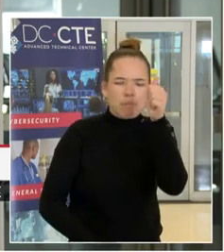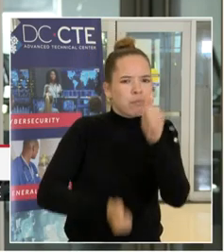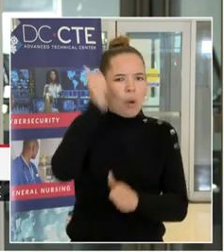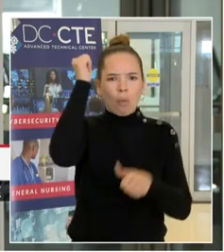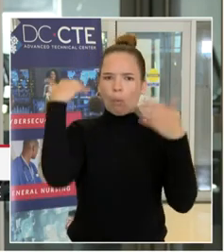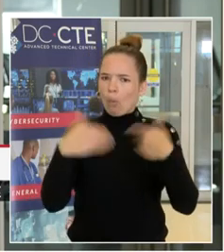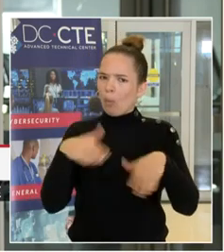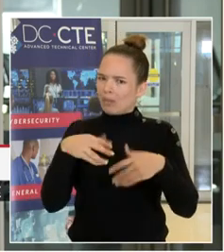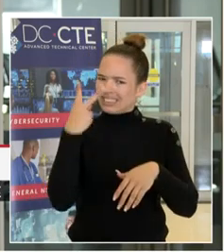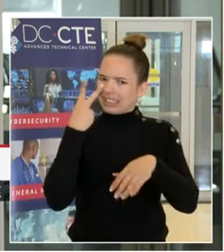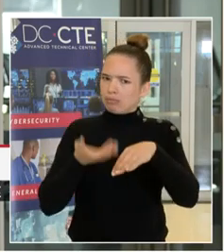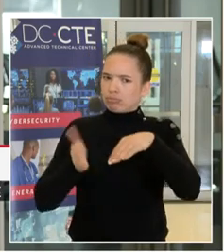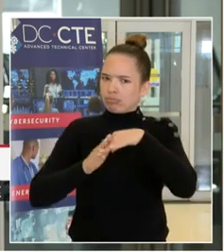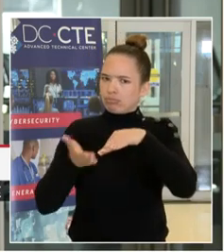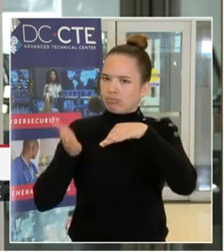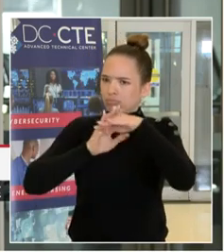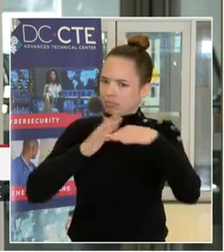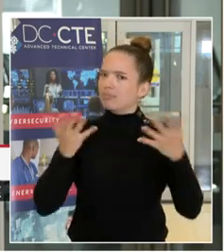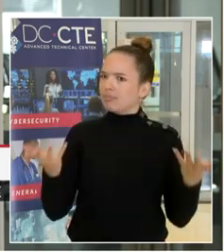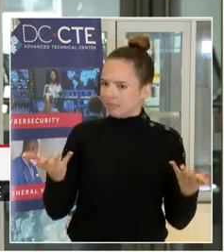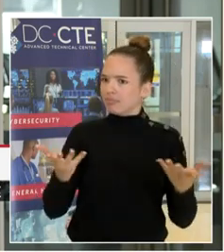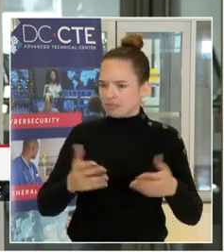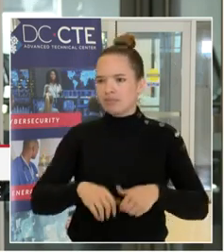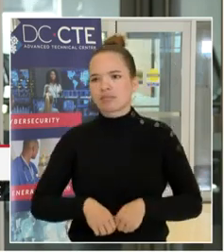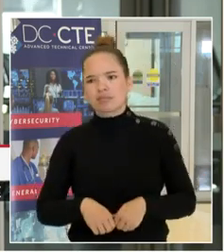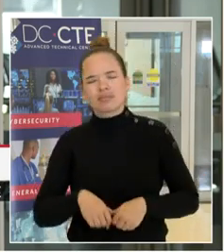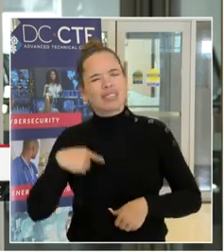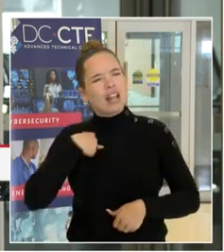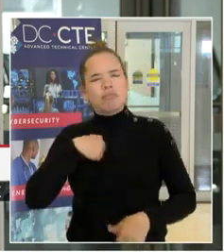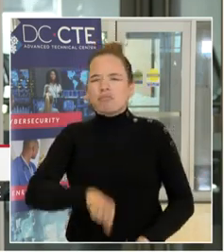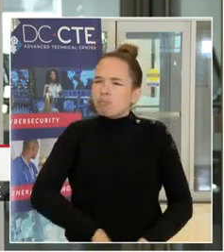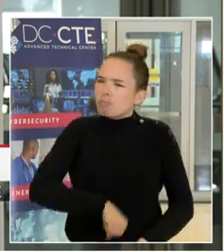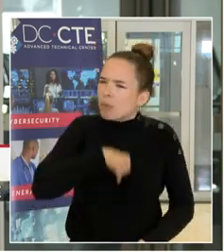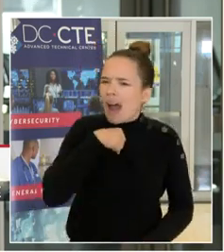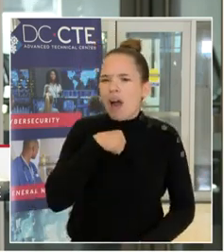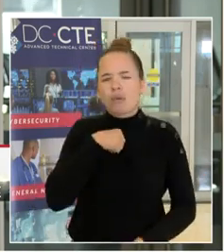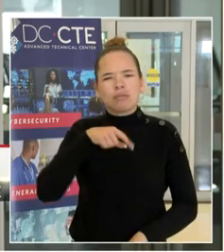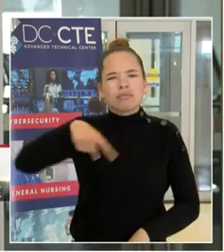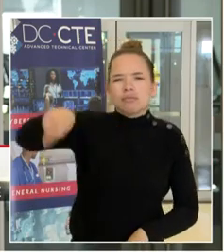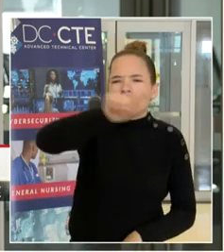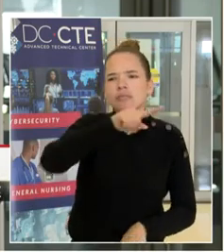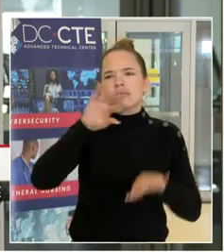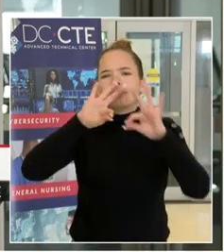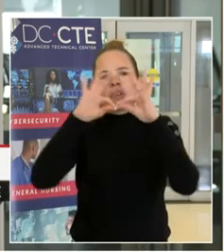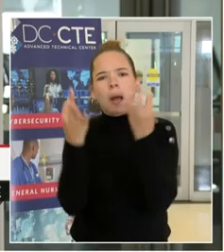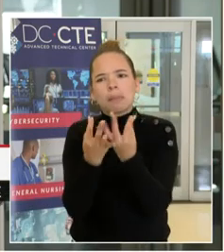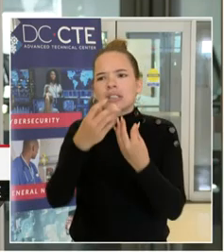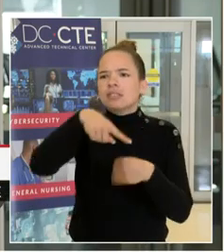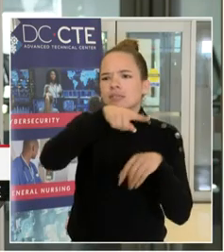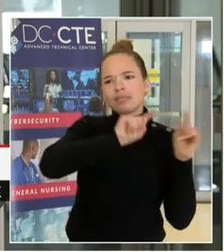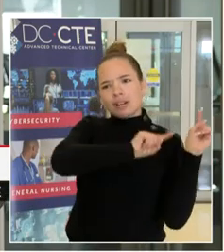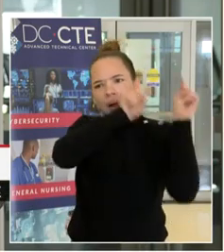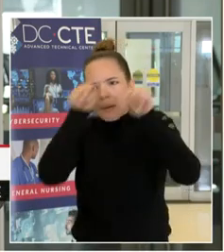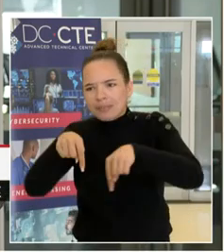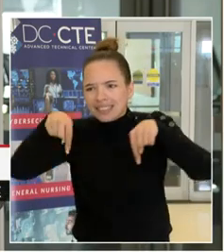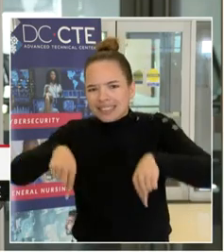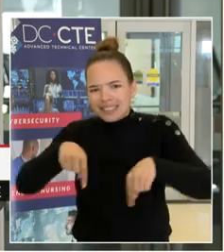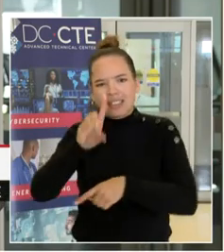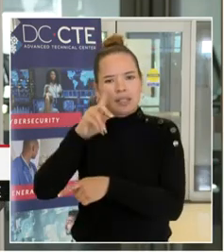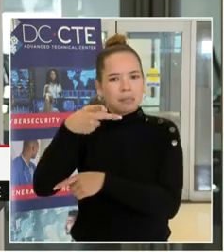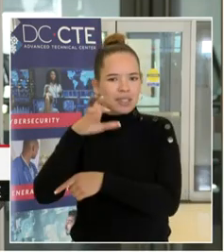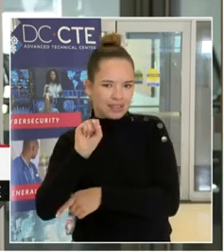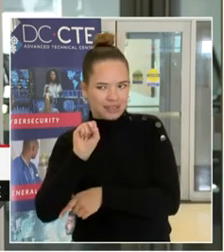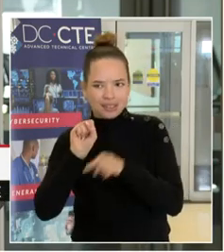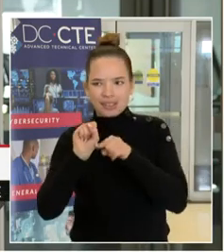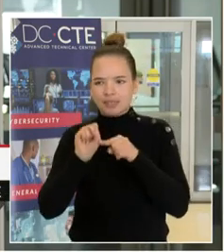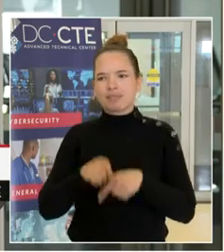So we are particularly proud that families are choosing to send their kids to our public schools. We are especially